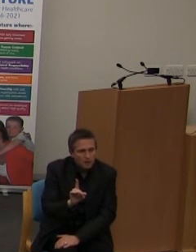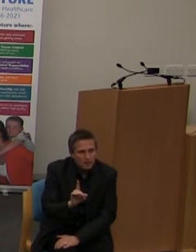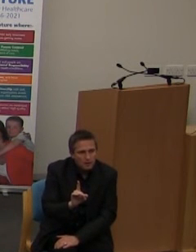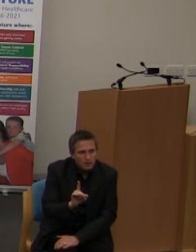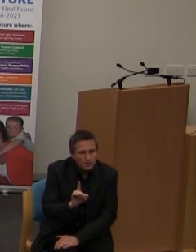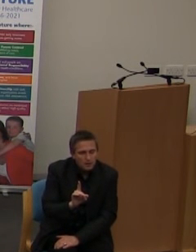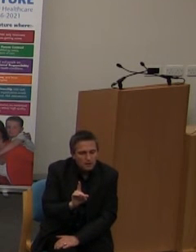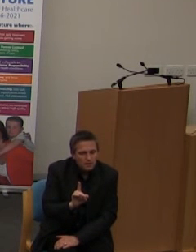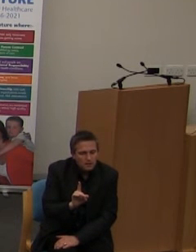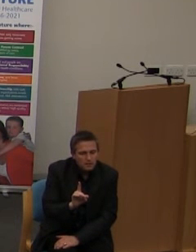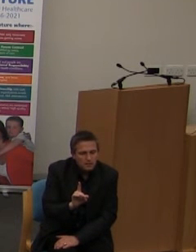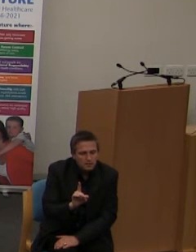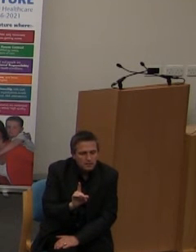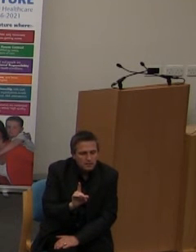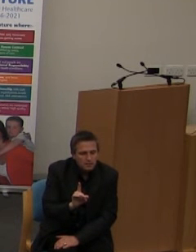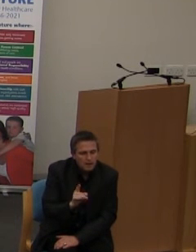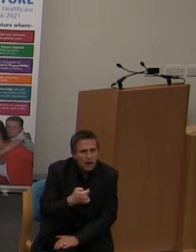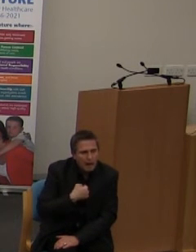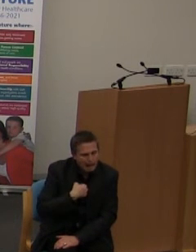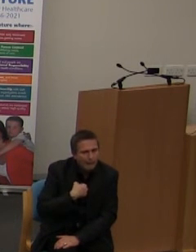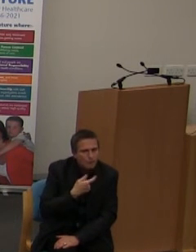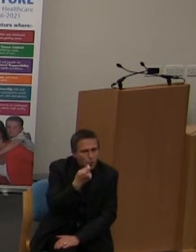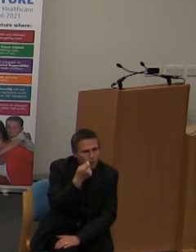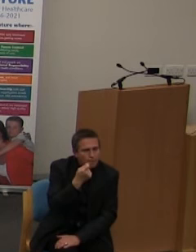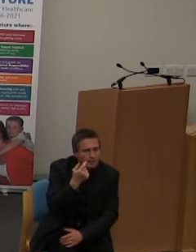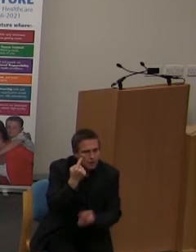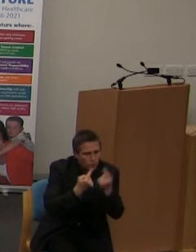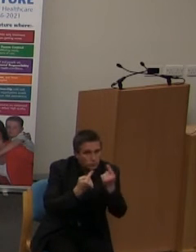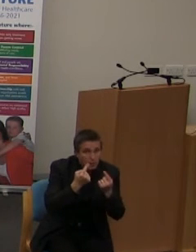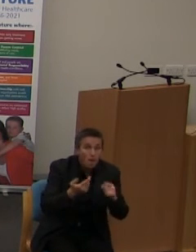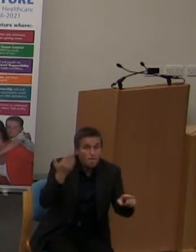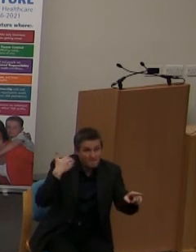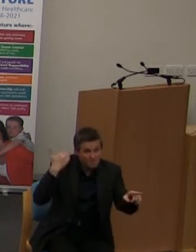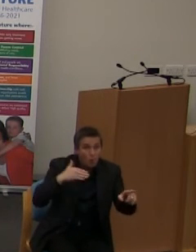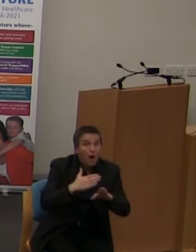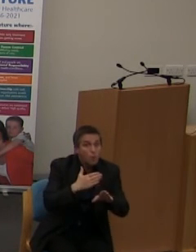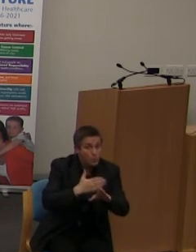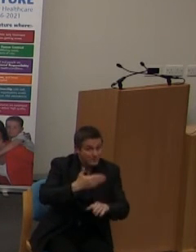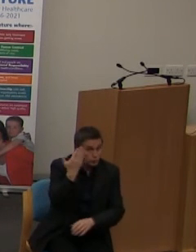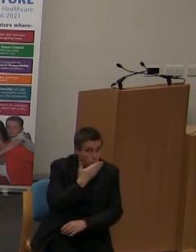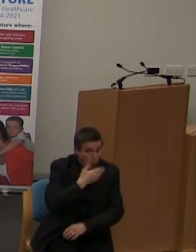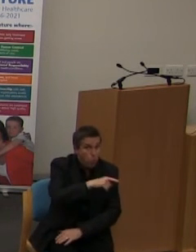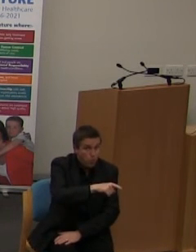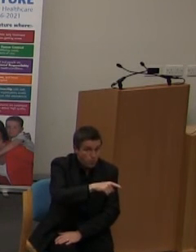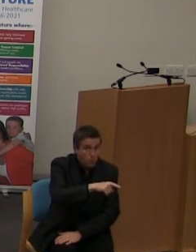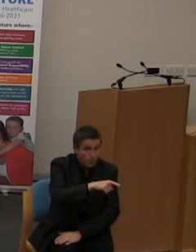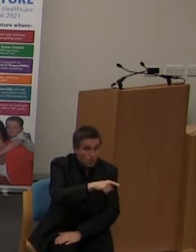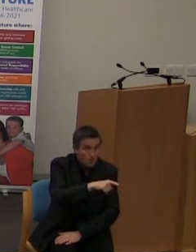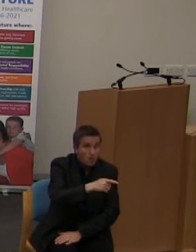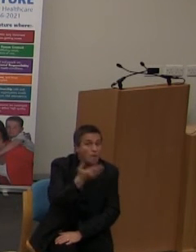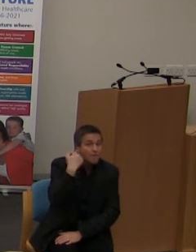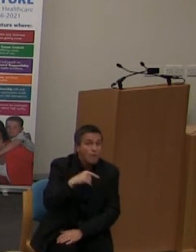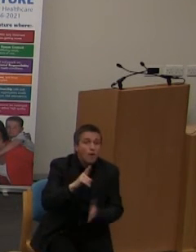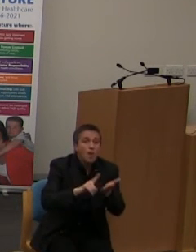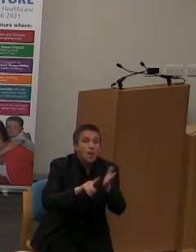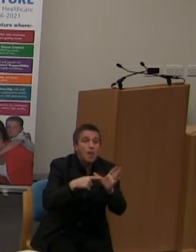which I am a bit concerned about too, because I was in education. And 2 years ago at Larbert High